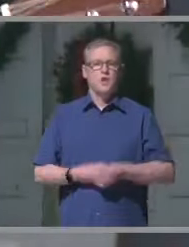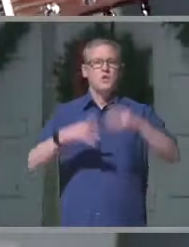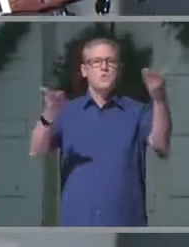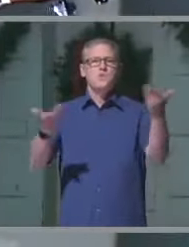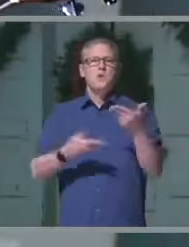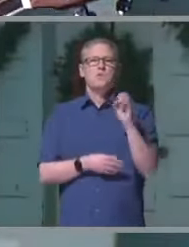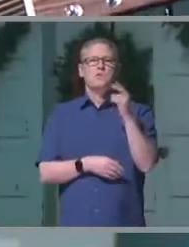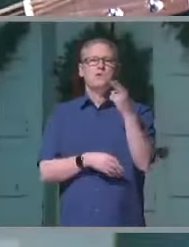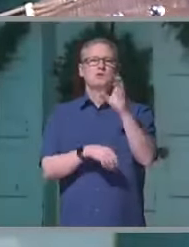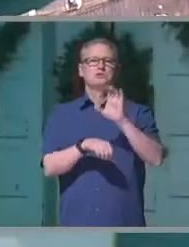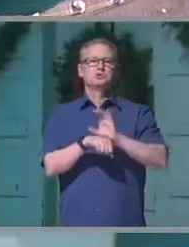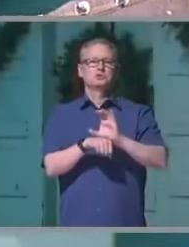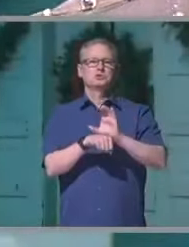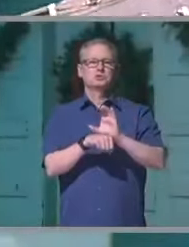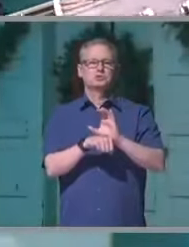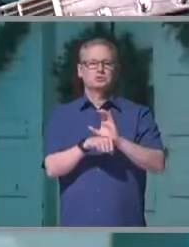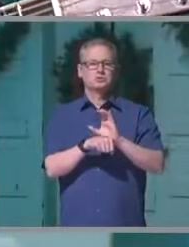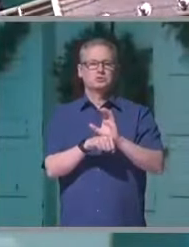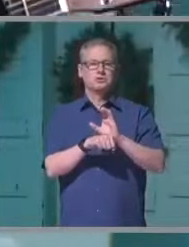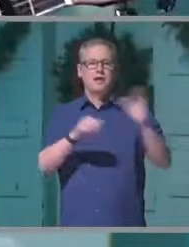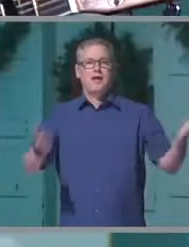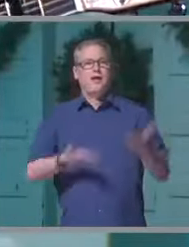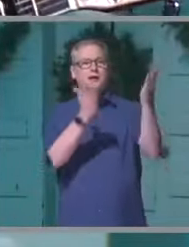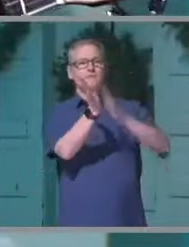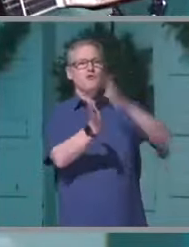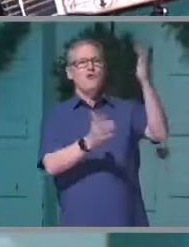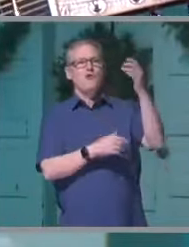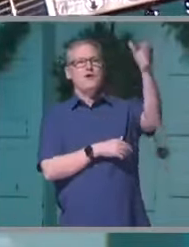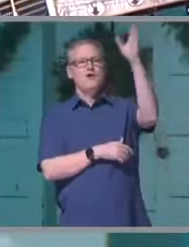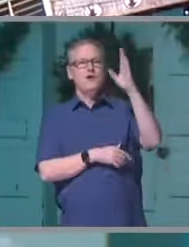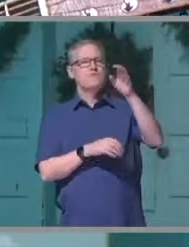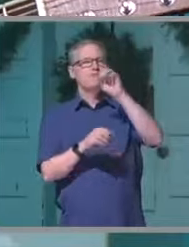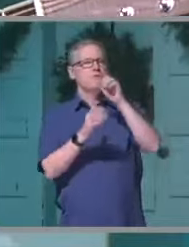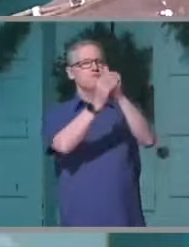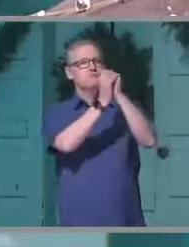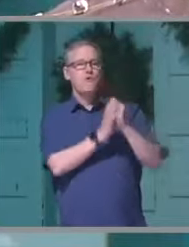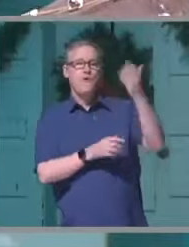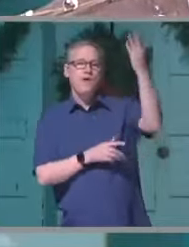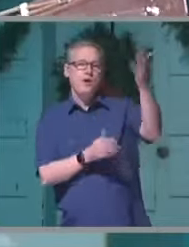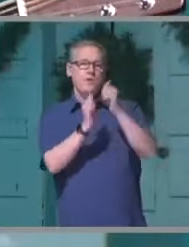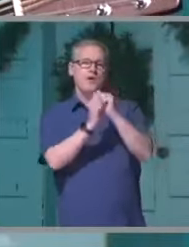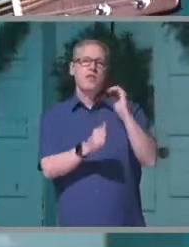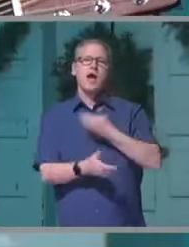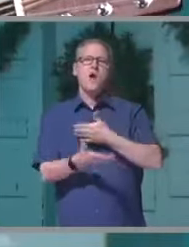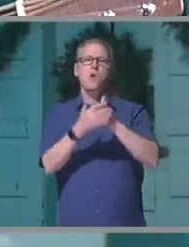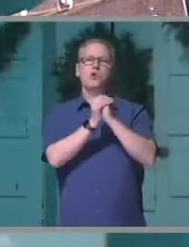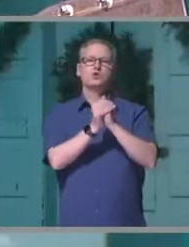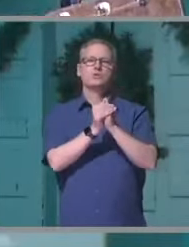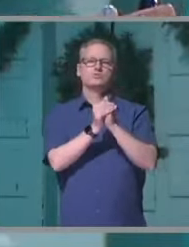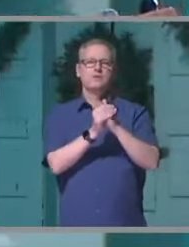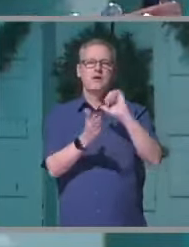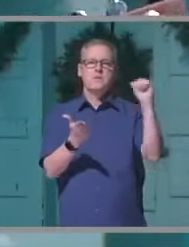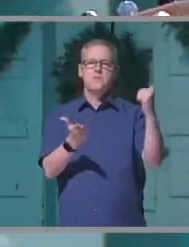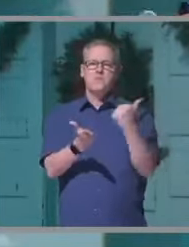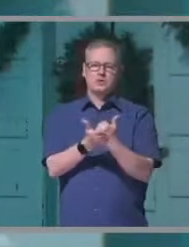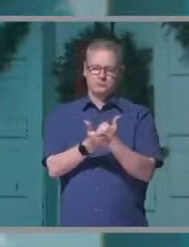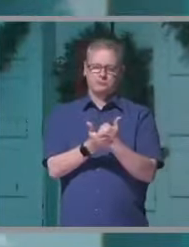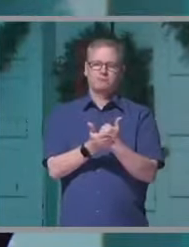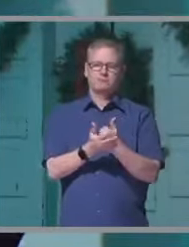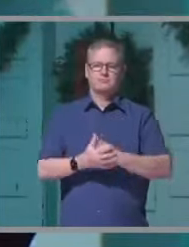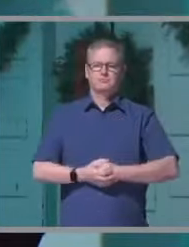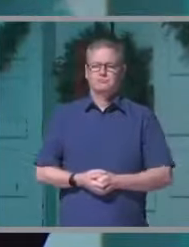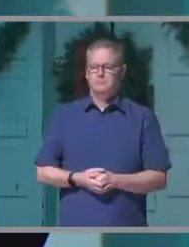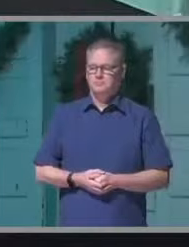Welcome to Oak Hills Church. Let's give glory to God as we adore Him with our worship. Amen.